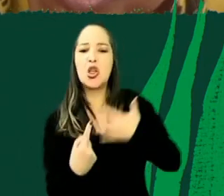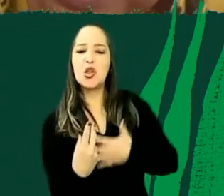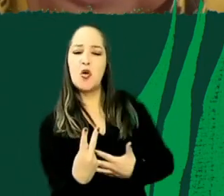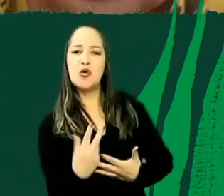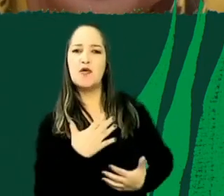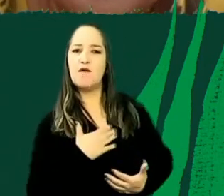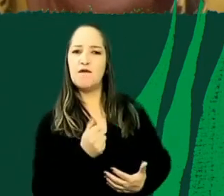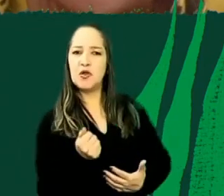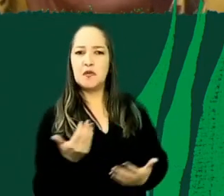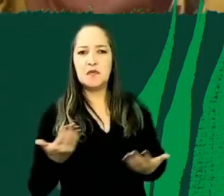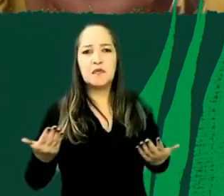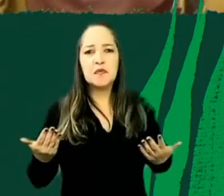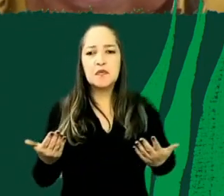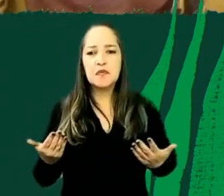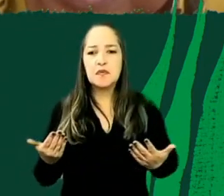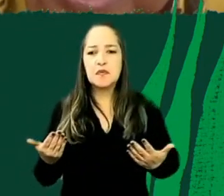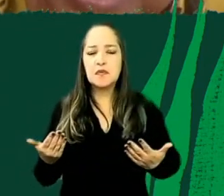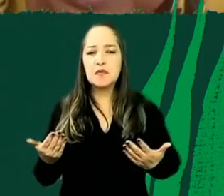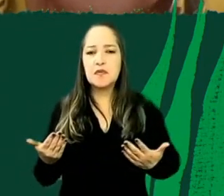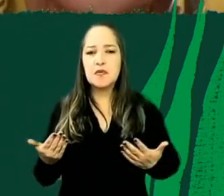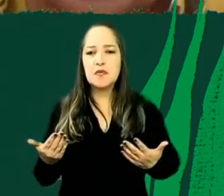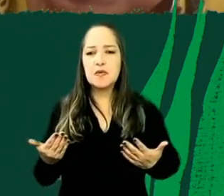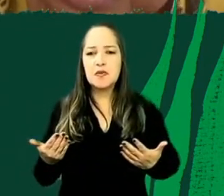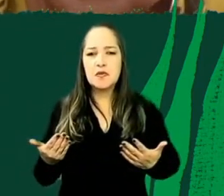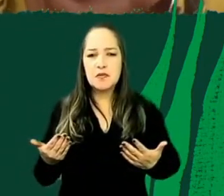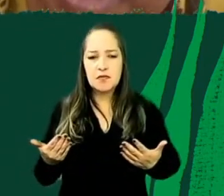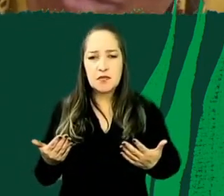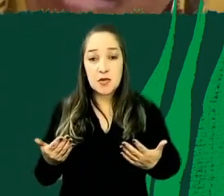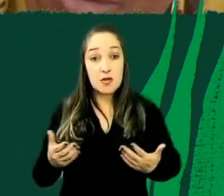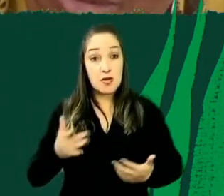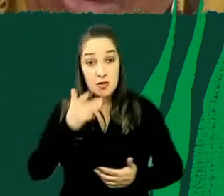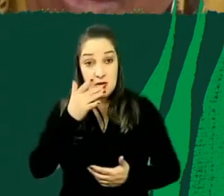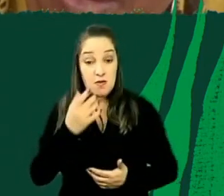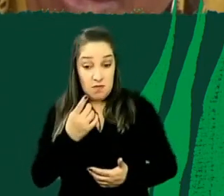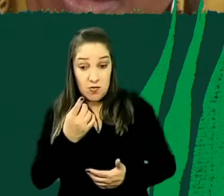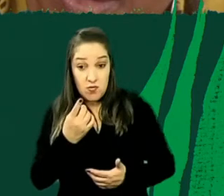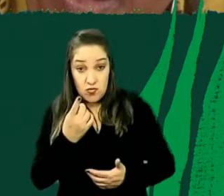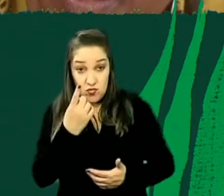and somebody to take care of every one of them, it would still be too much.